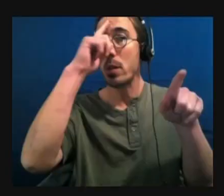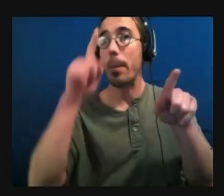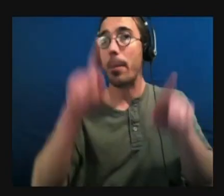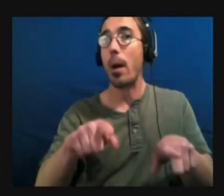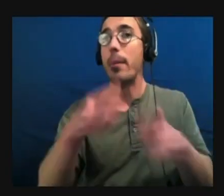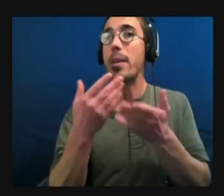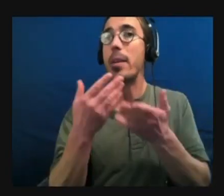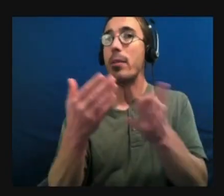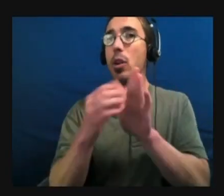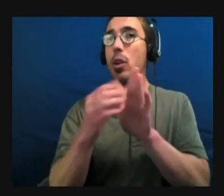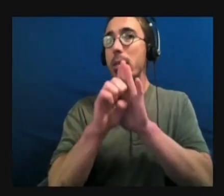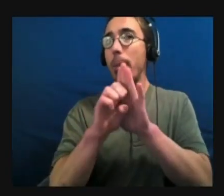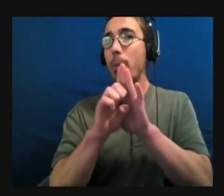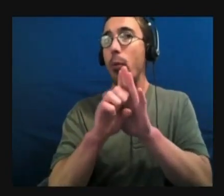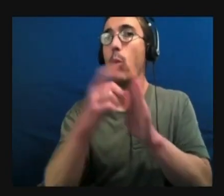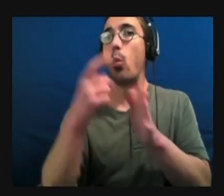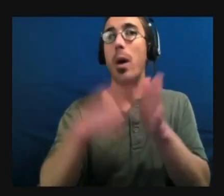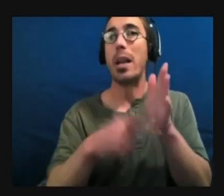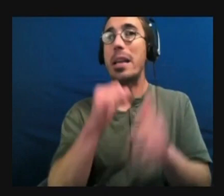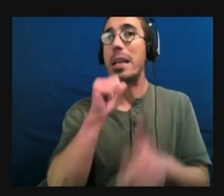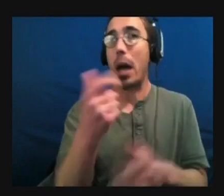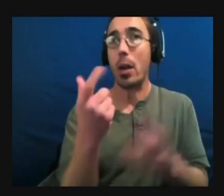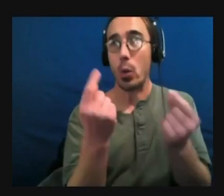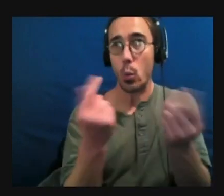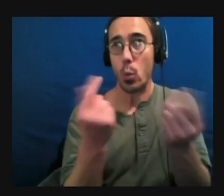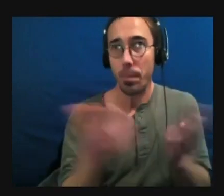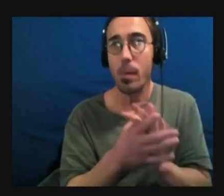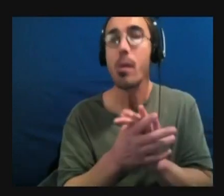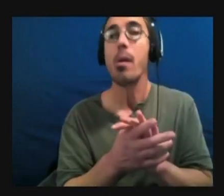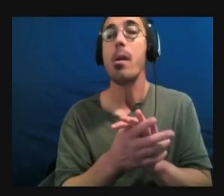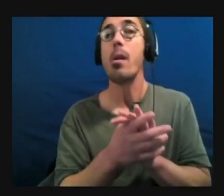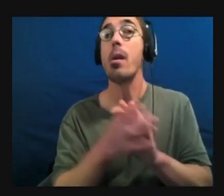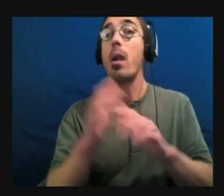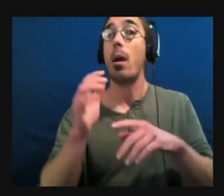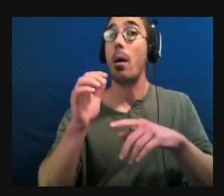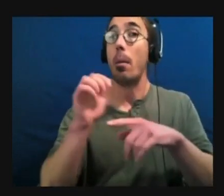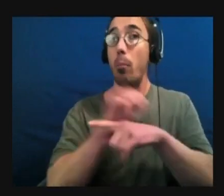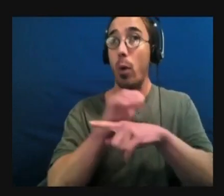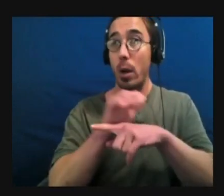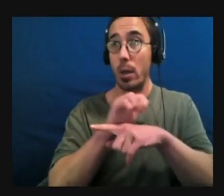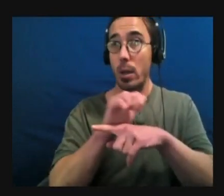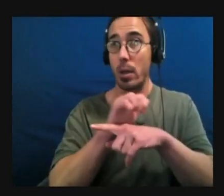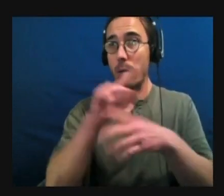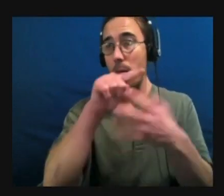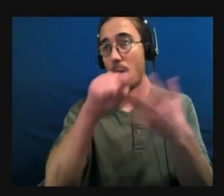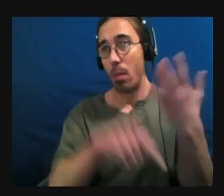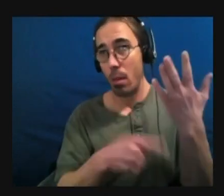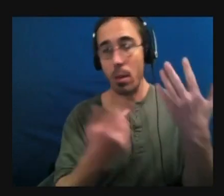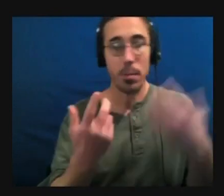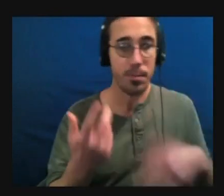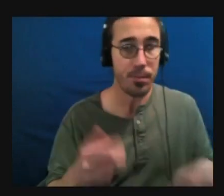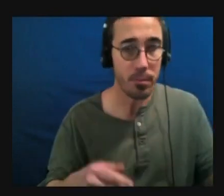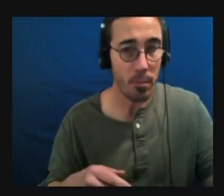what not to do, practice scenarios, etc.